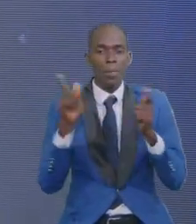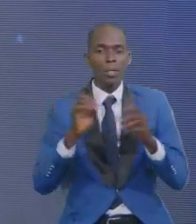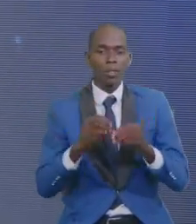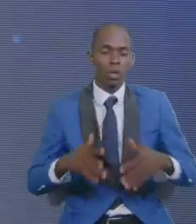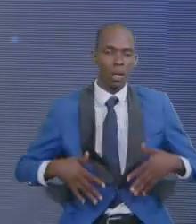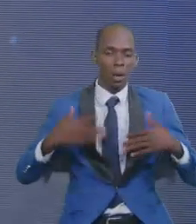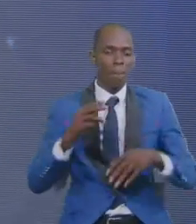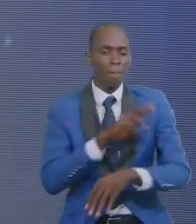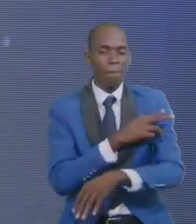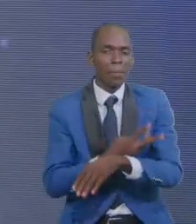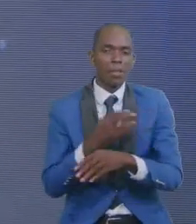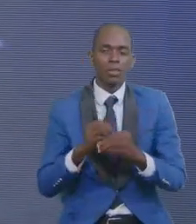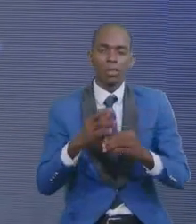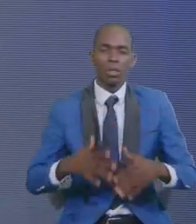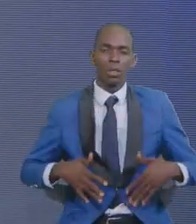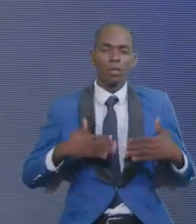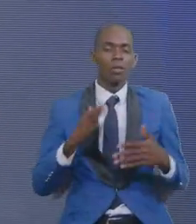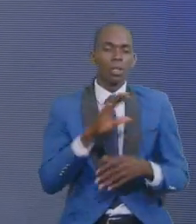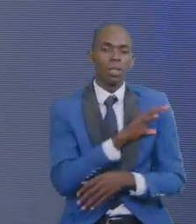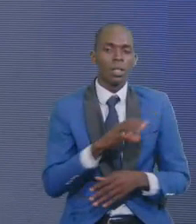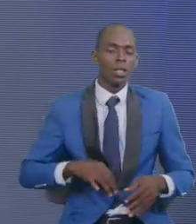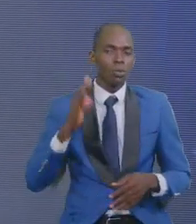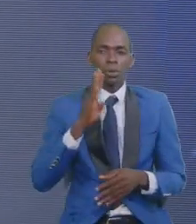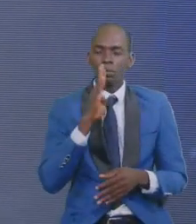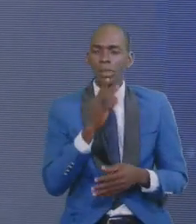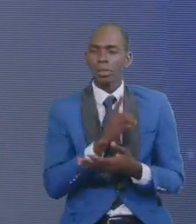will be supernatural in your life.